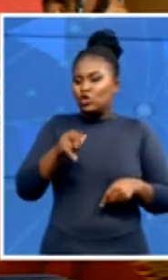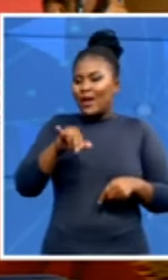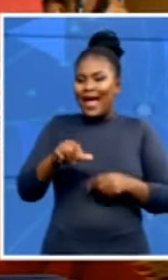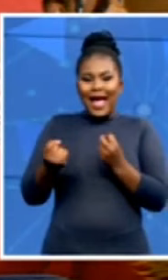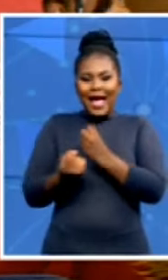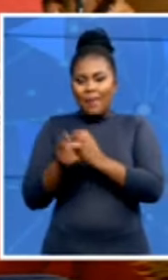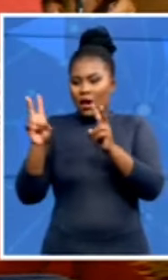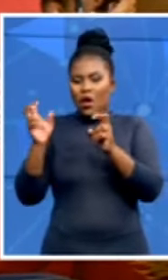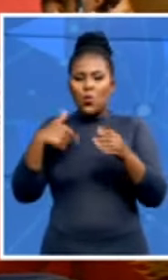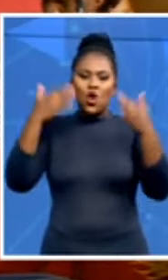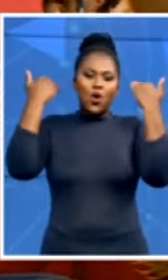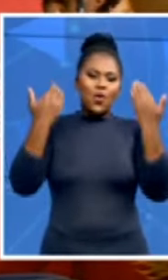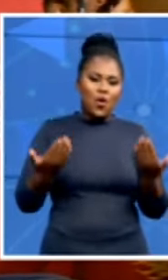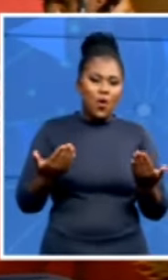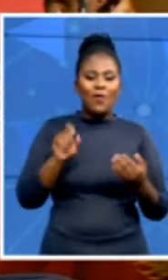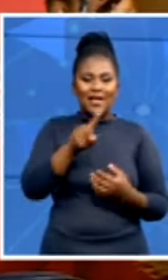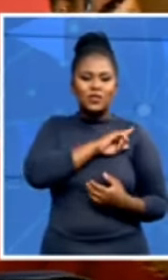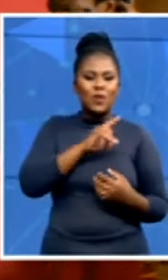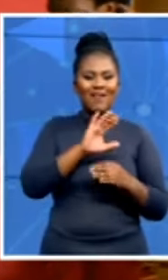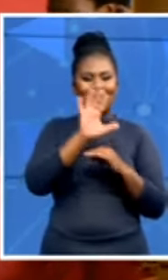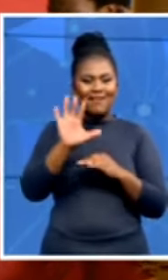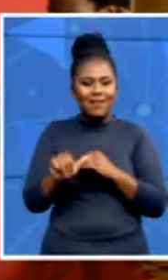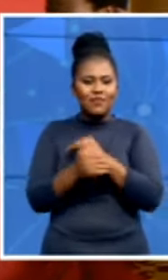able to continue with their normal lives.